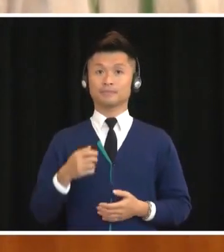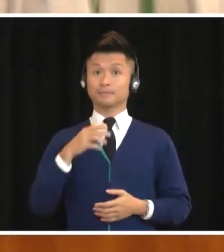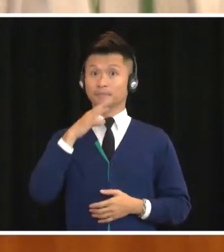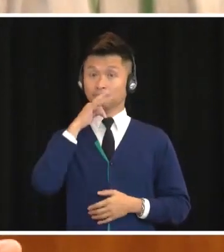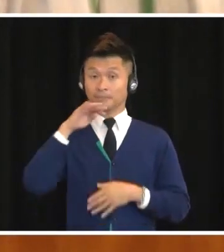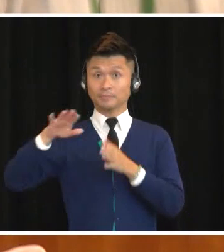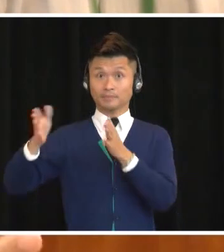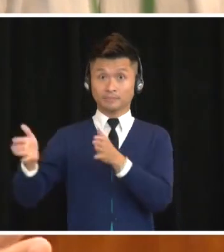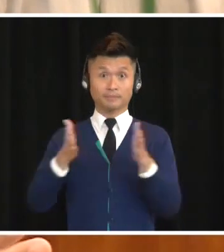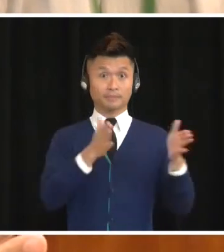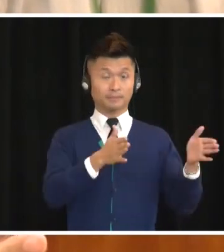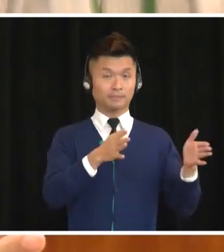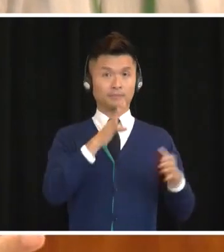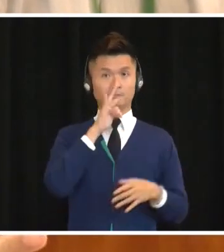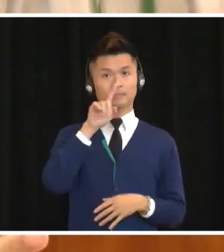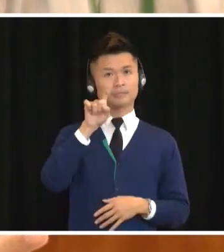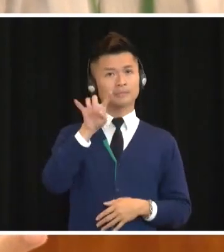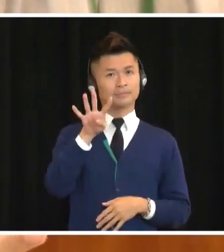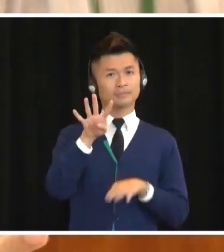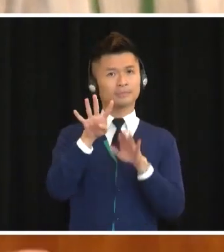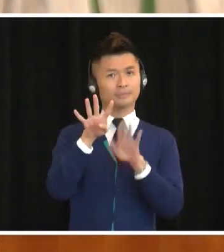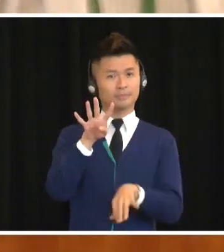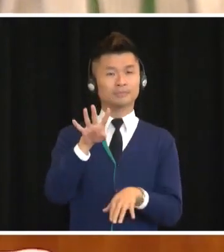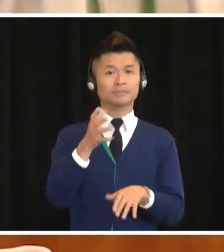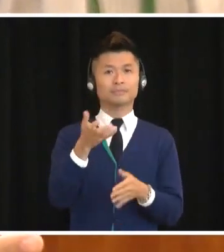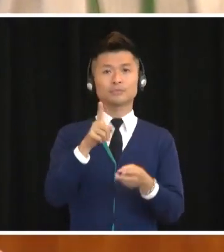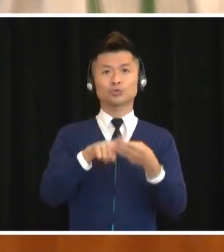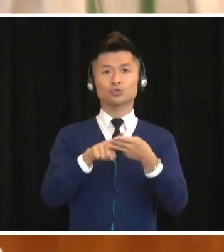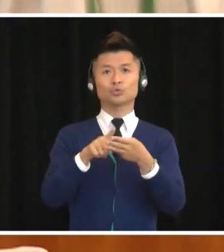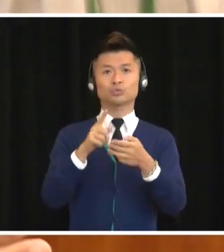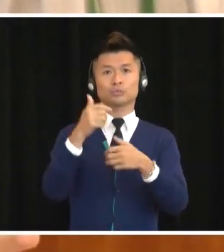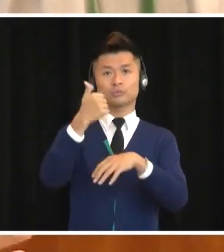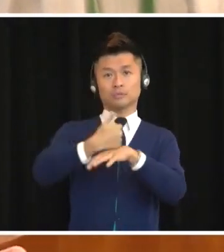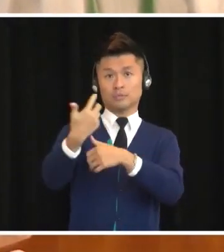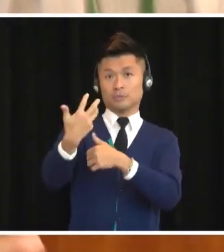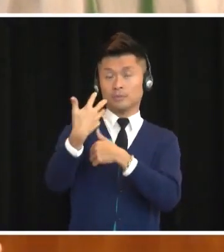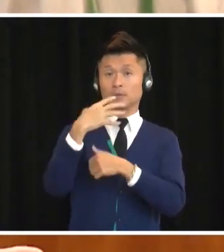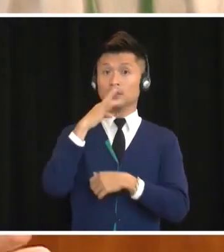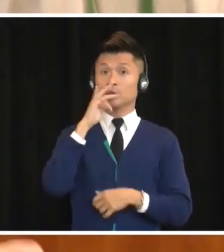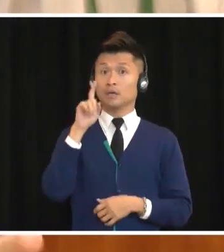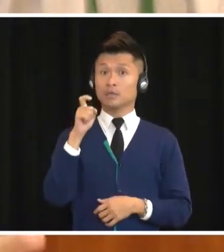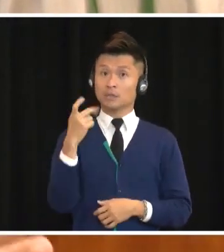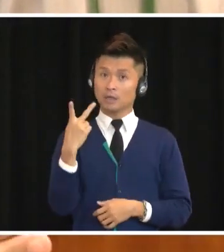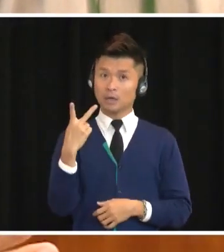So for these two groups, as I said,